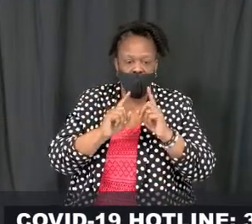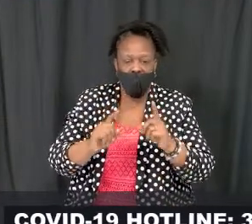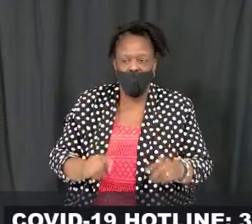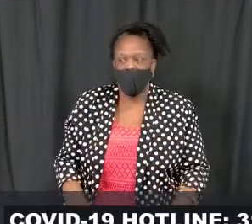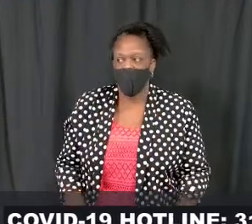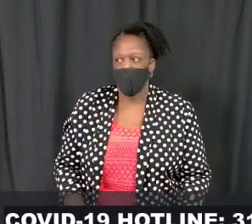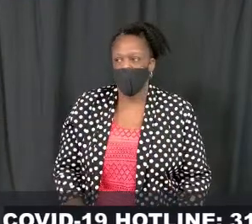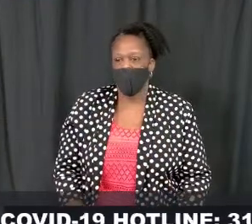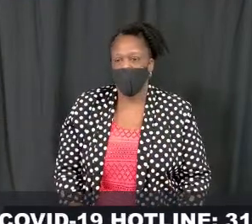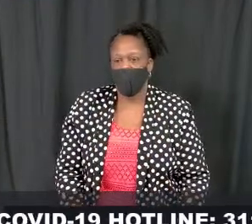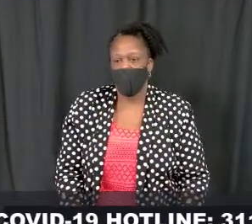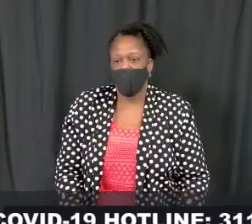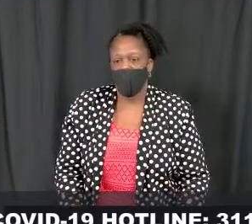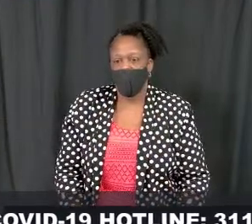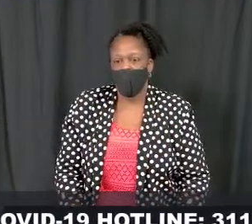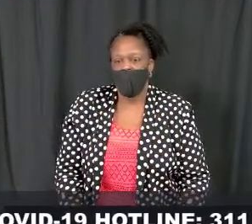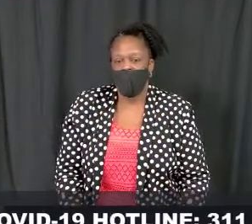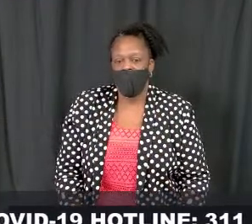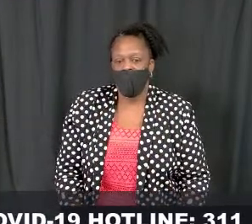us a presentation.